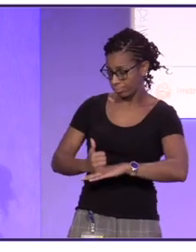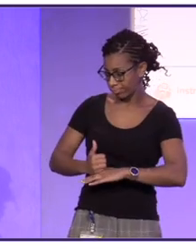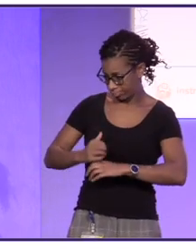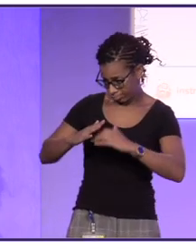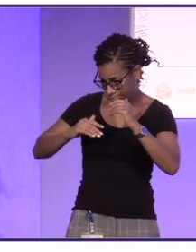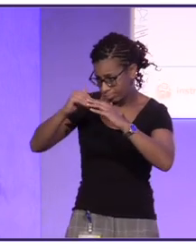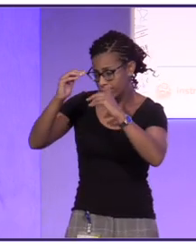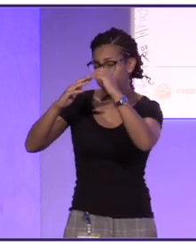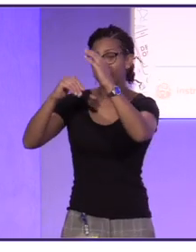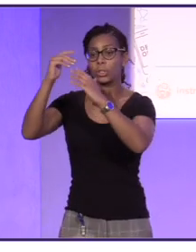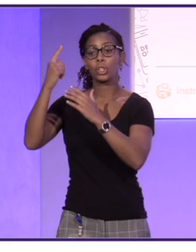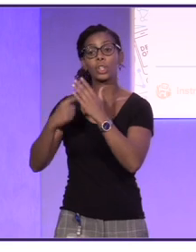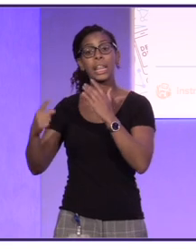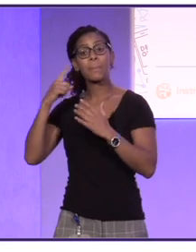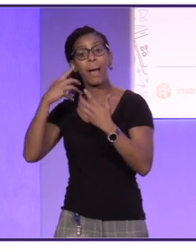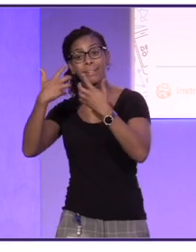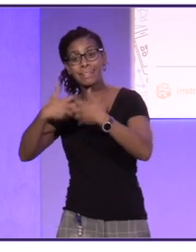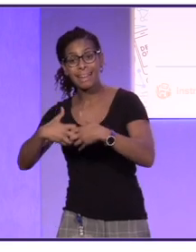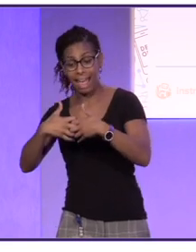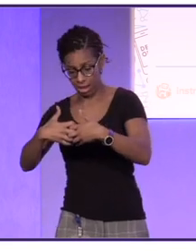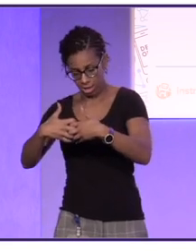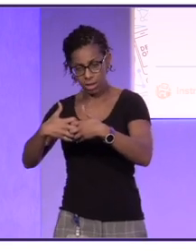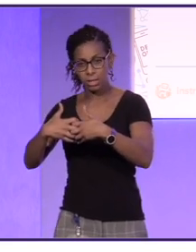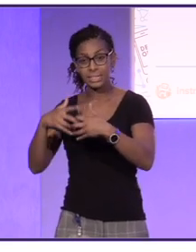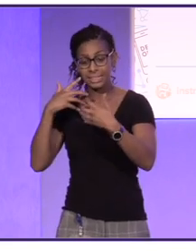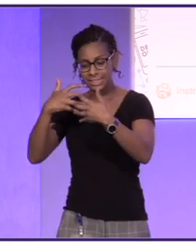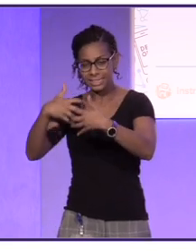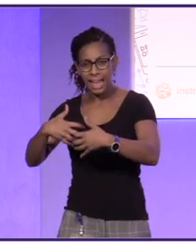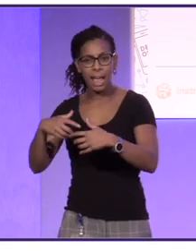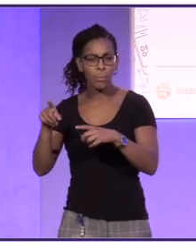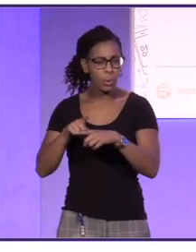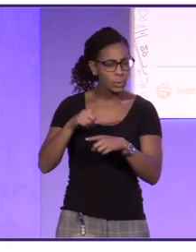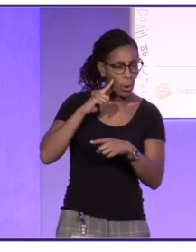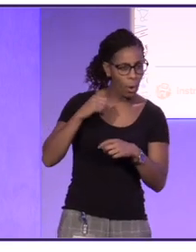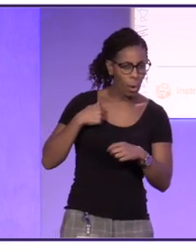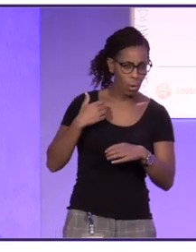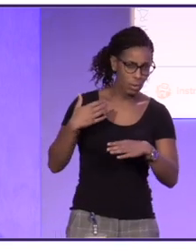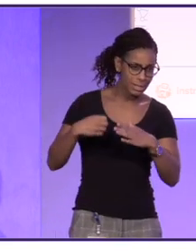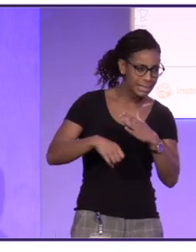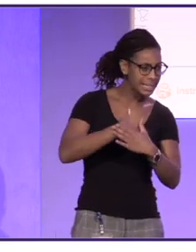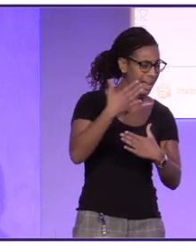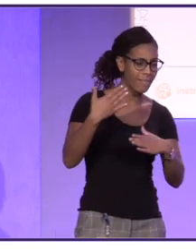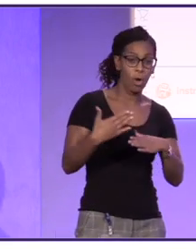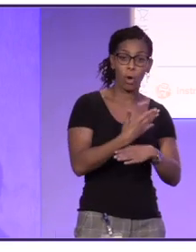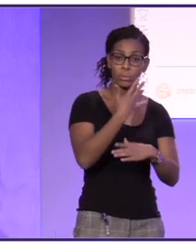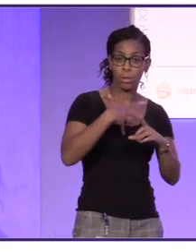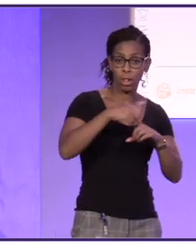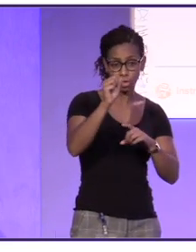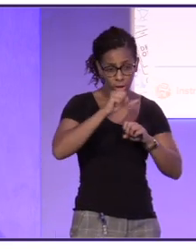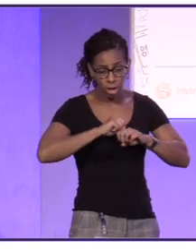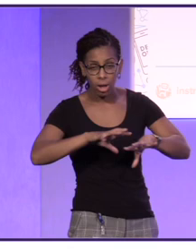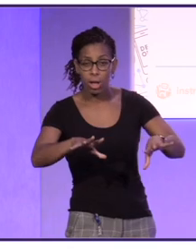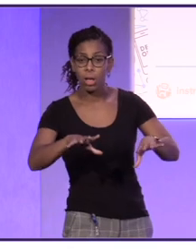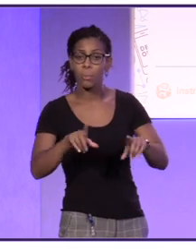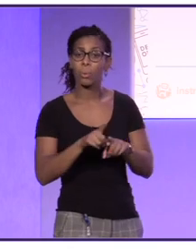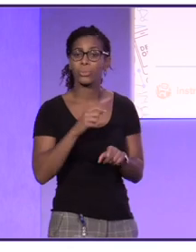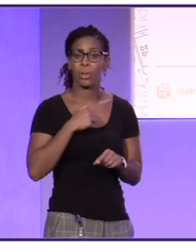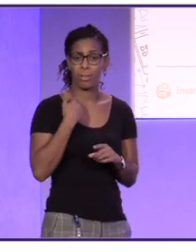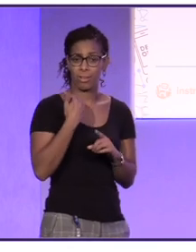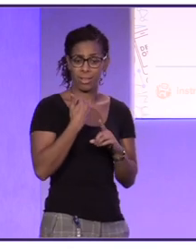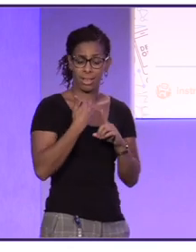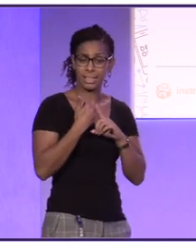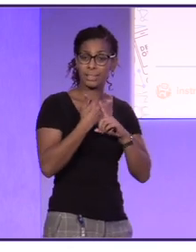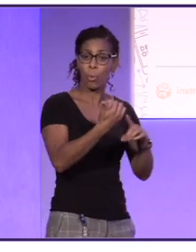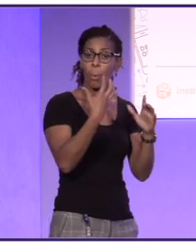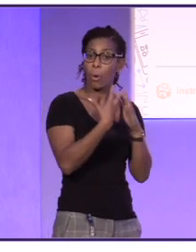tech behind it. We were also rolling out sort of DevOps culture and also the support model that we were going to